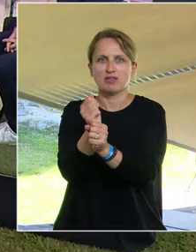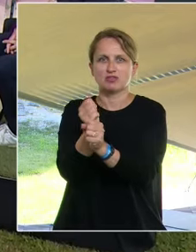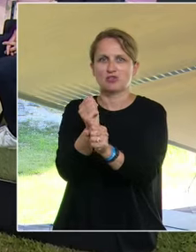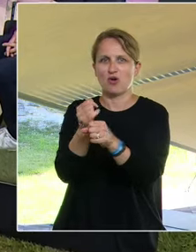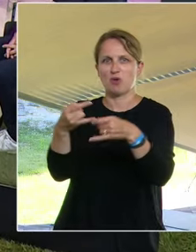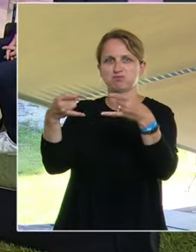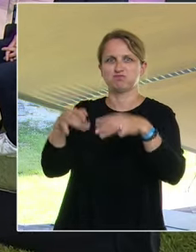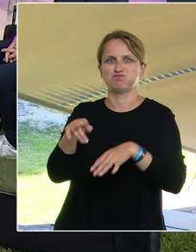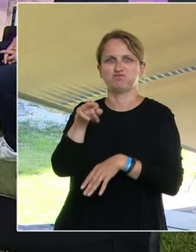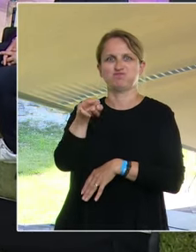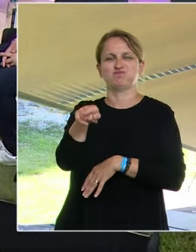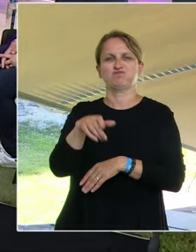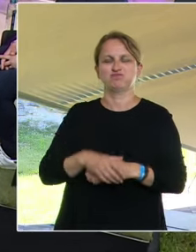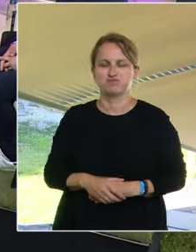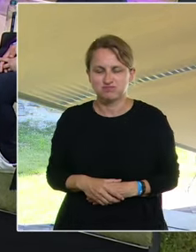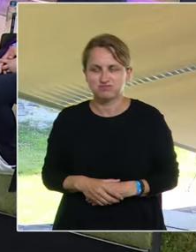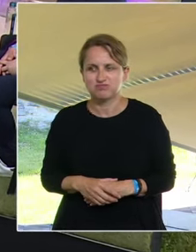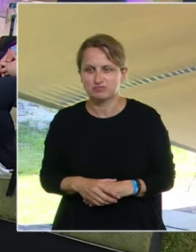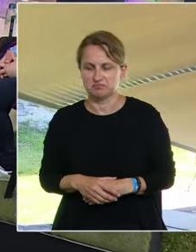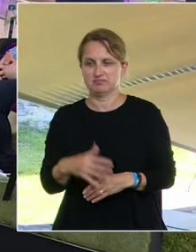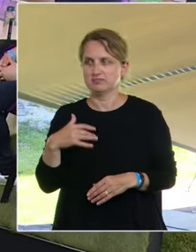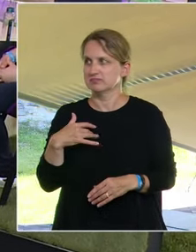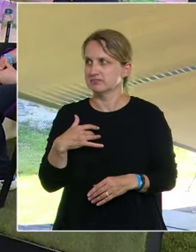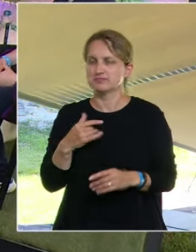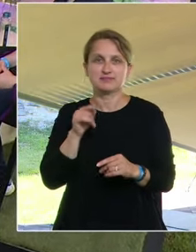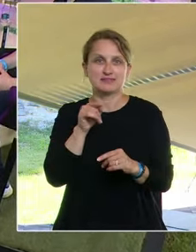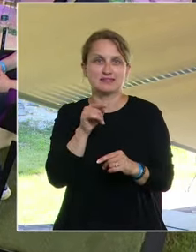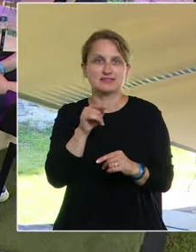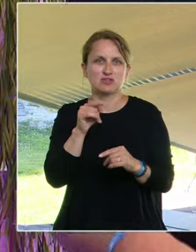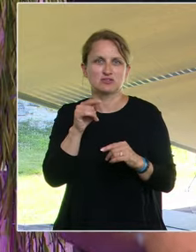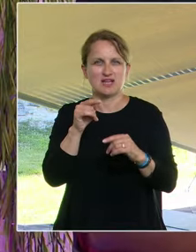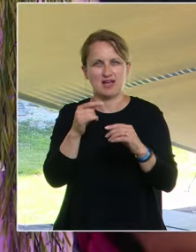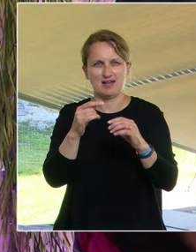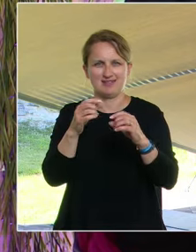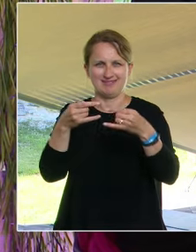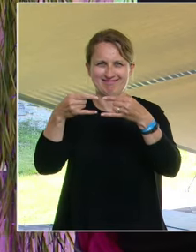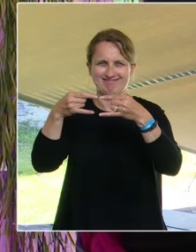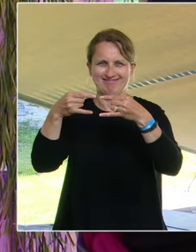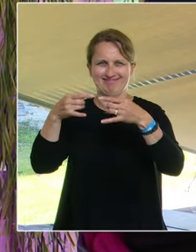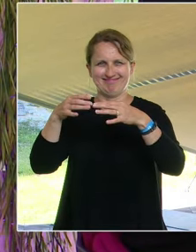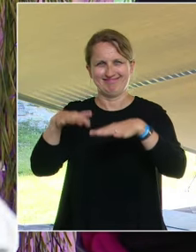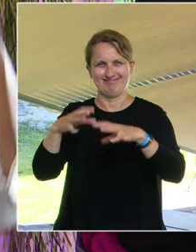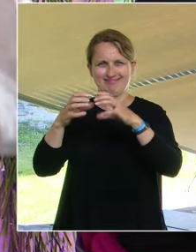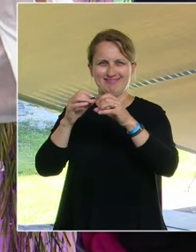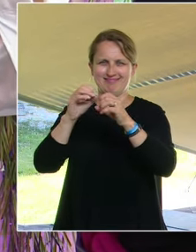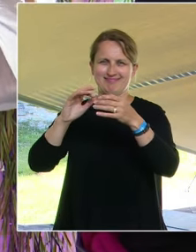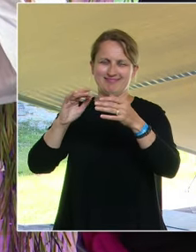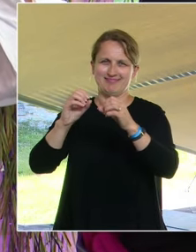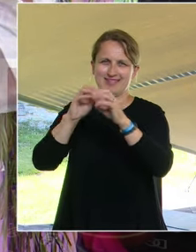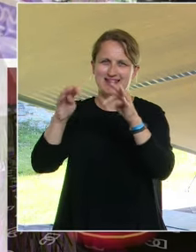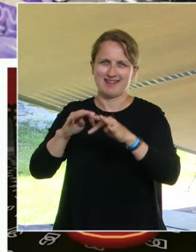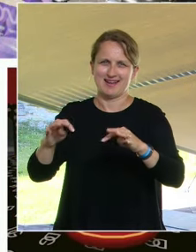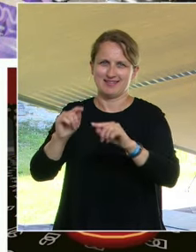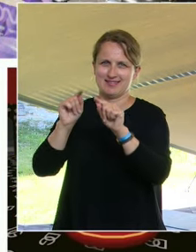of participating in this. So I'm just going to... this is the Metaverse Fashion, the first Metaverse Fashion Week you see here. And the